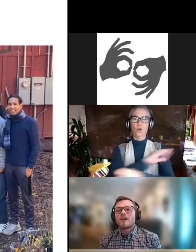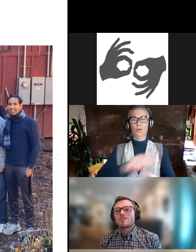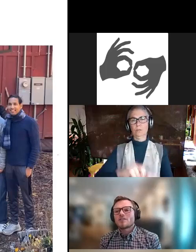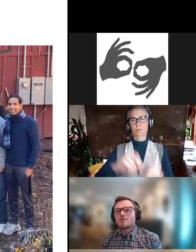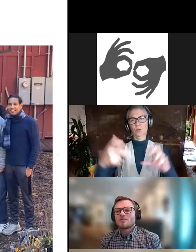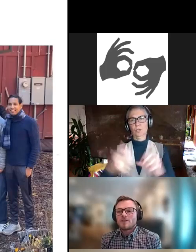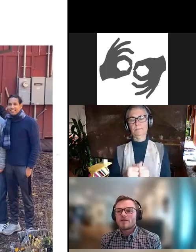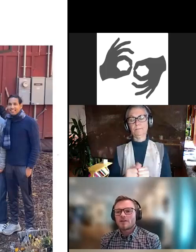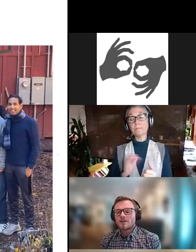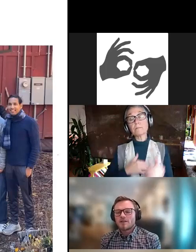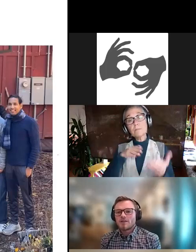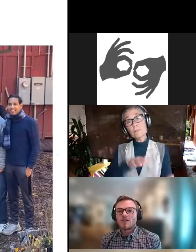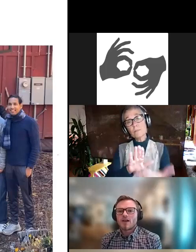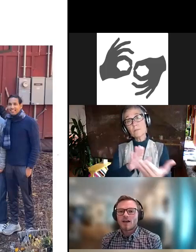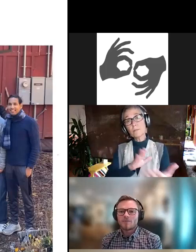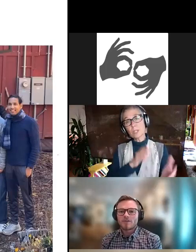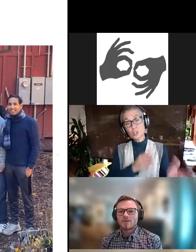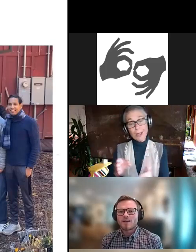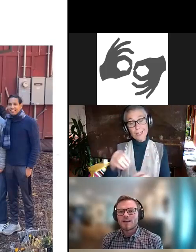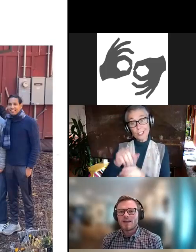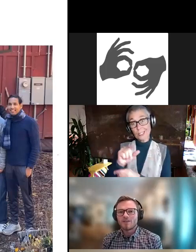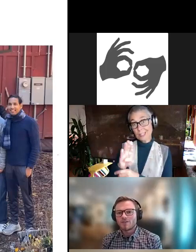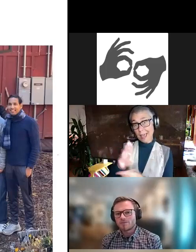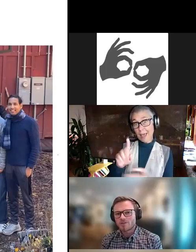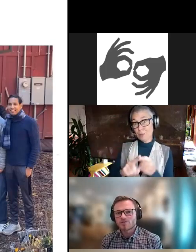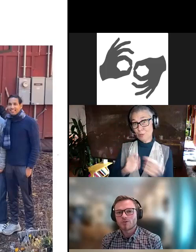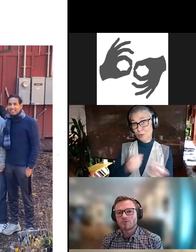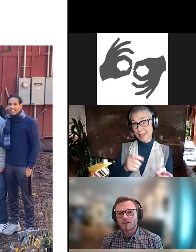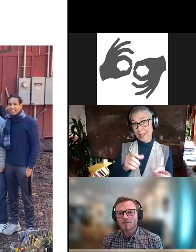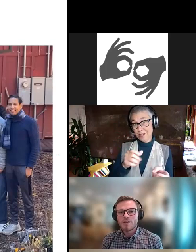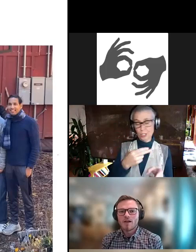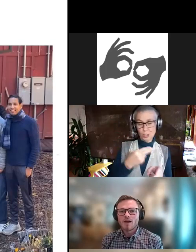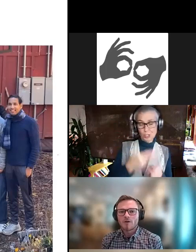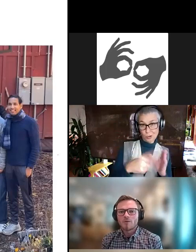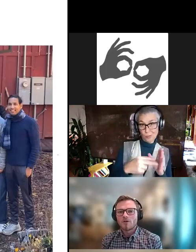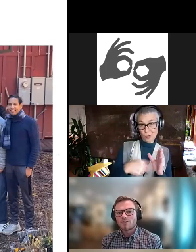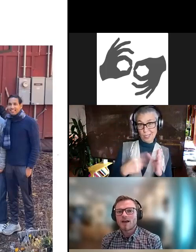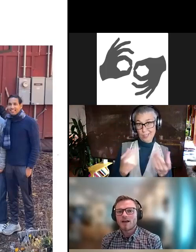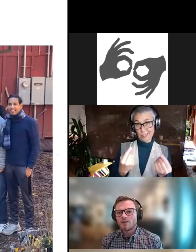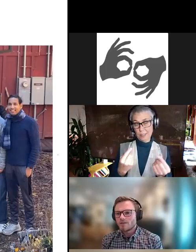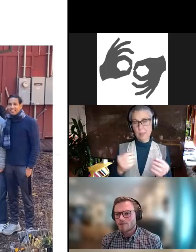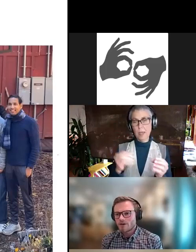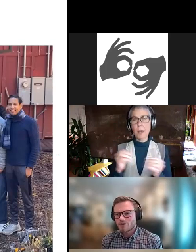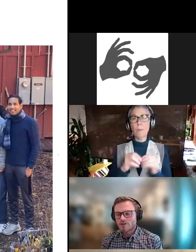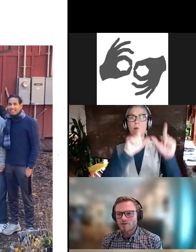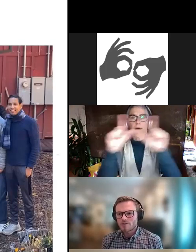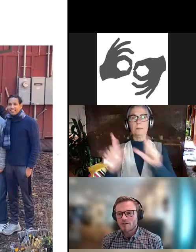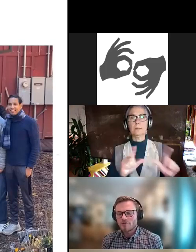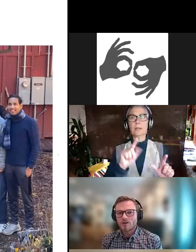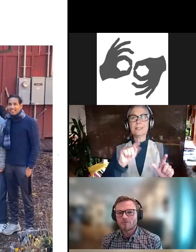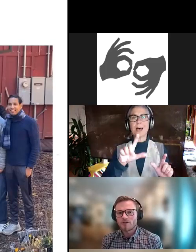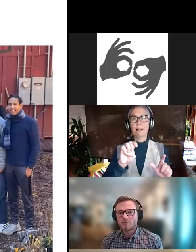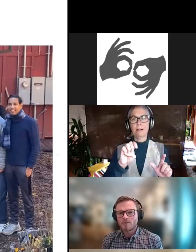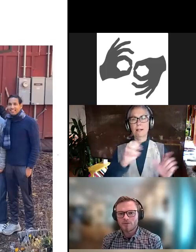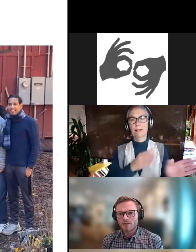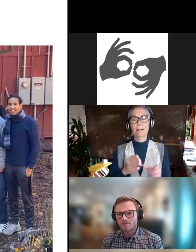the strategies that we've been using in the lab to kind of handle the short reads are more of a tile strategy. So say you